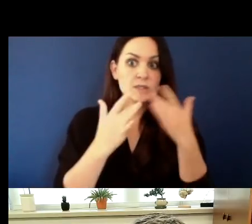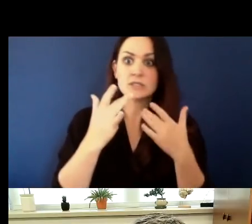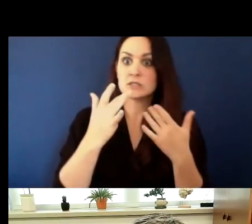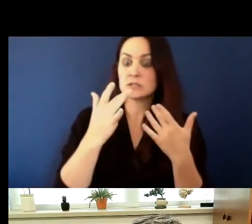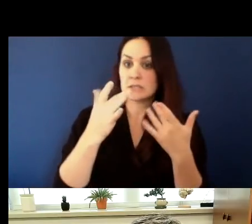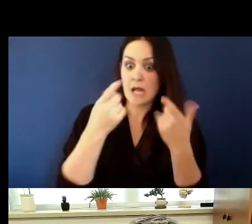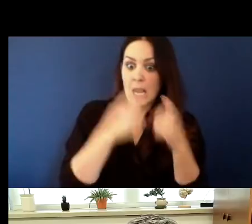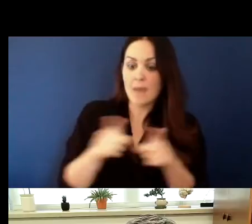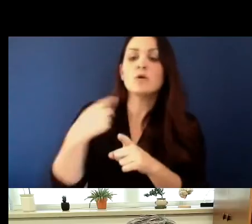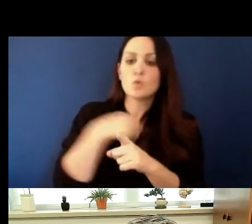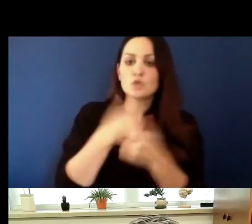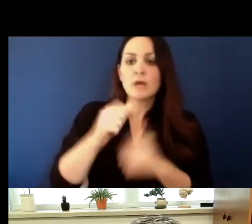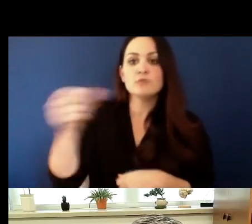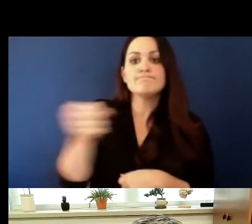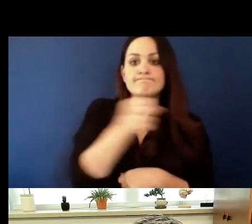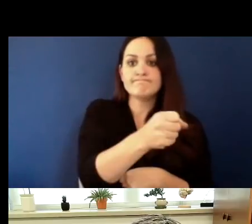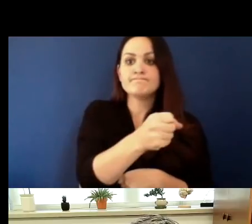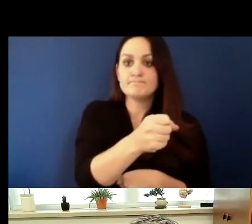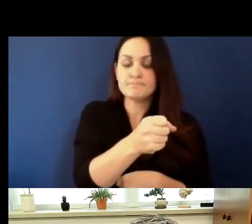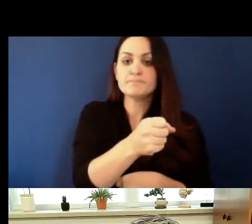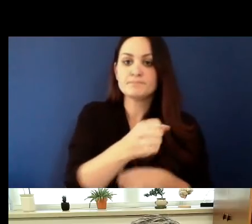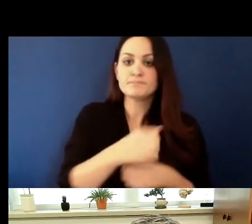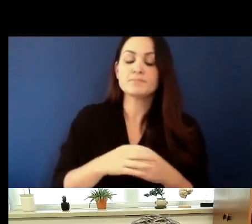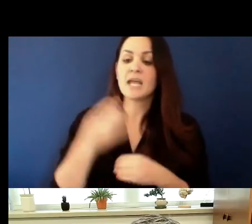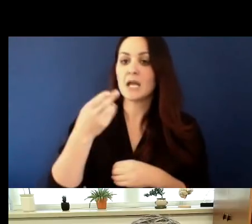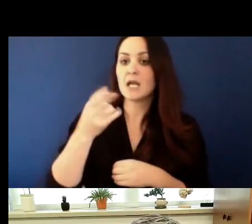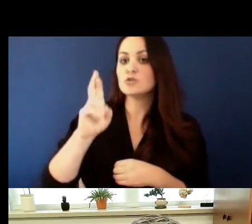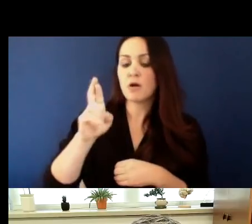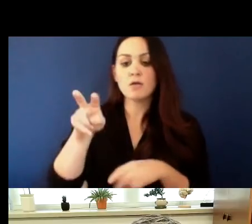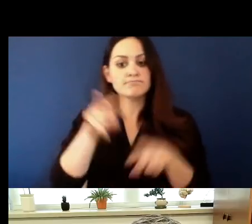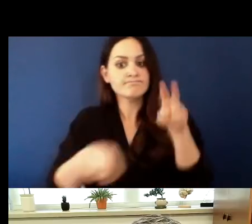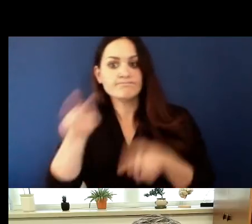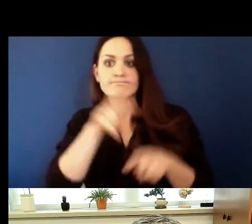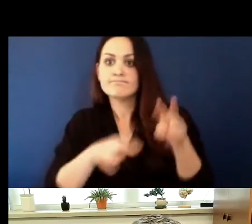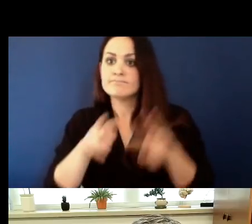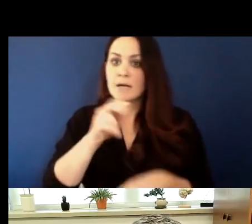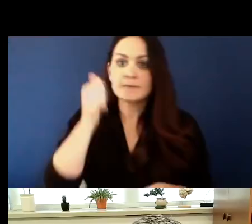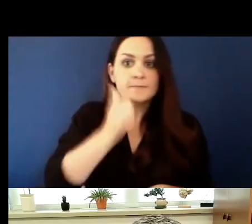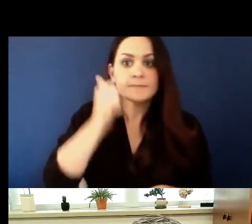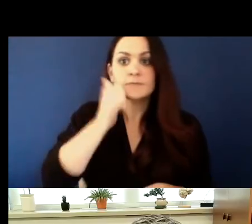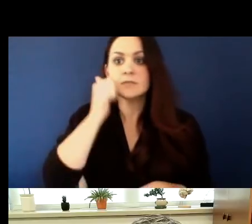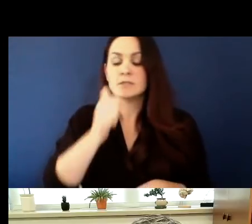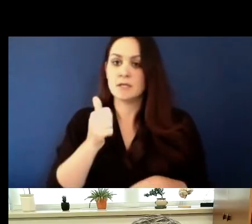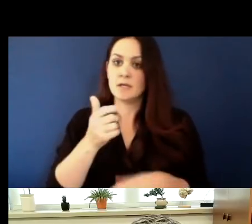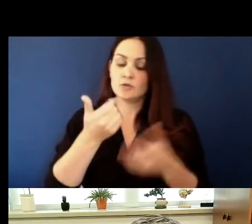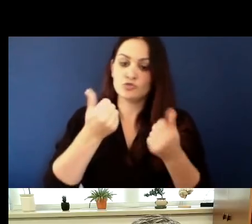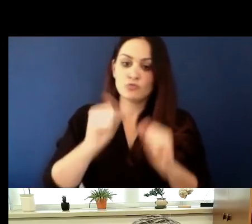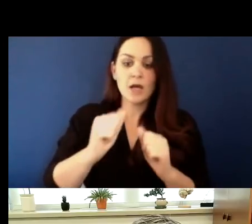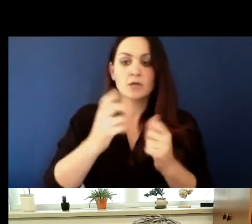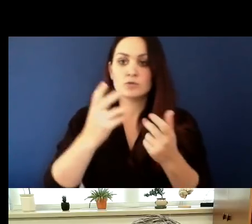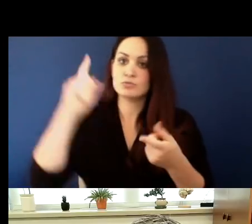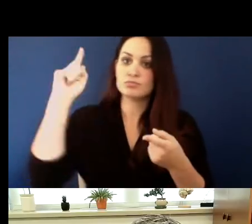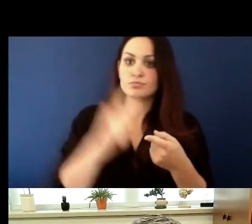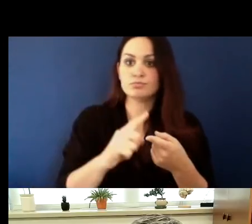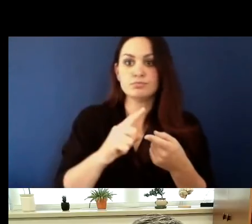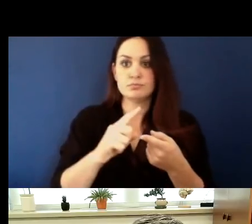shortages. Human Resources is actively reviewing these areas, looking at turnover and trying to reduce the loss